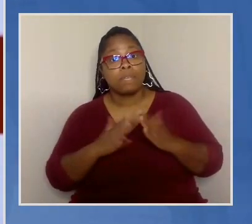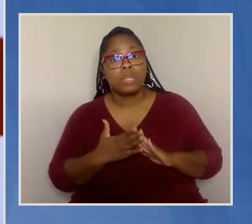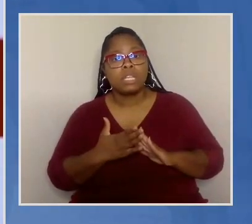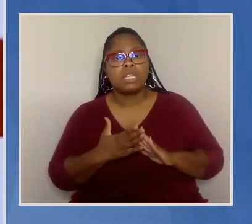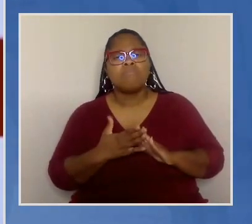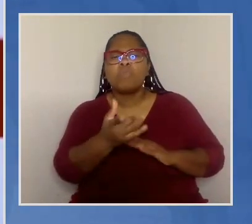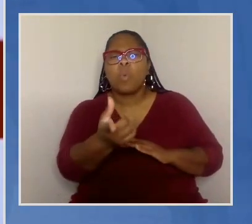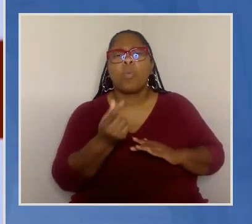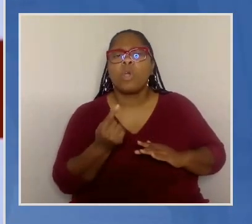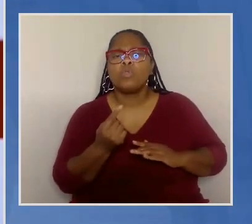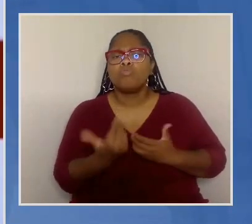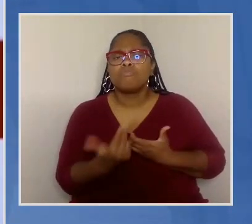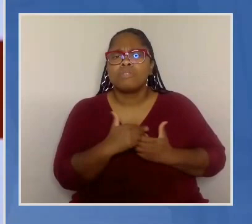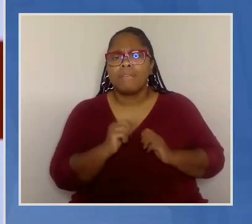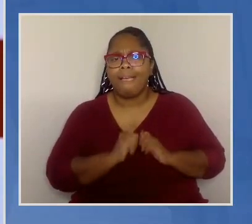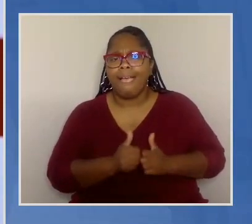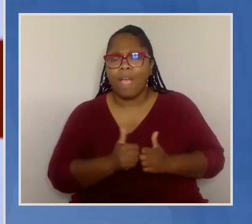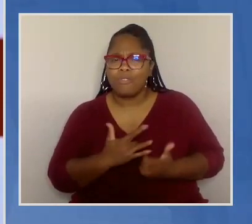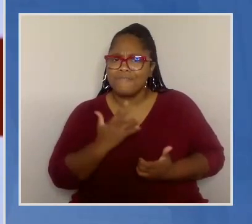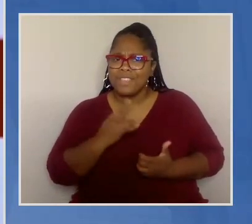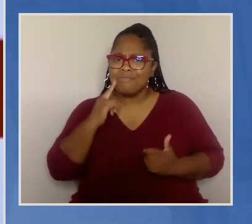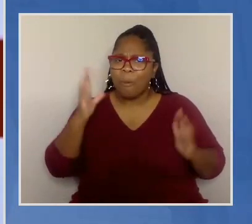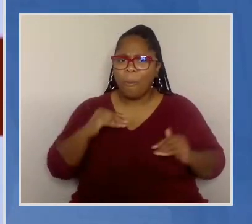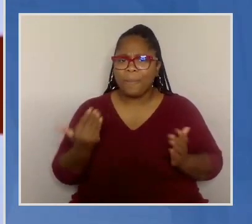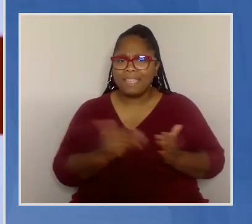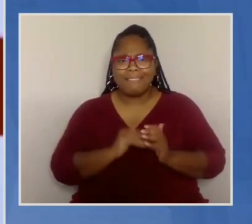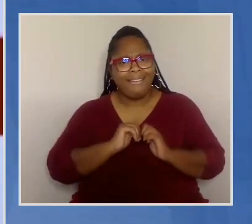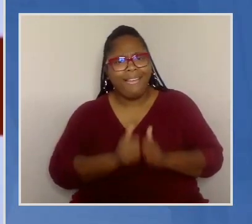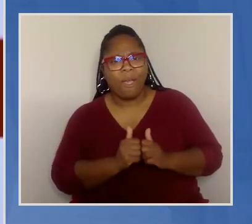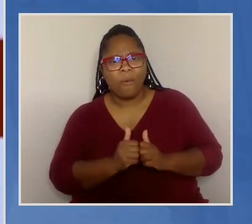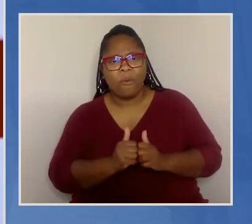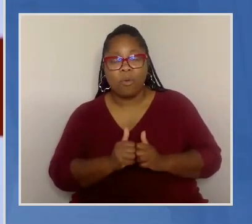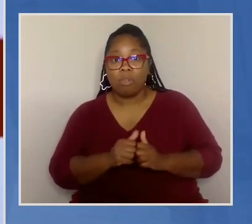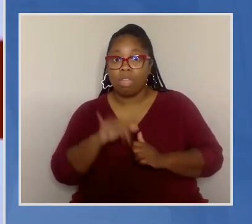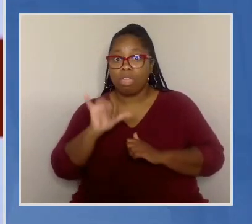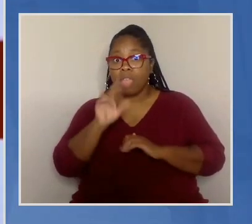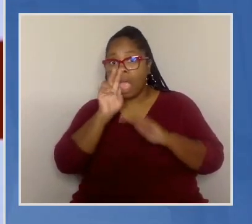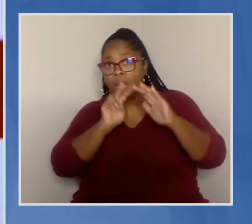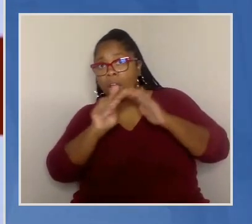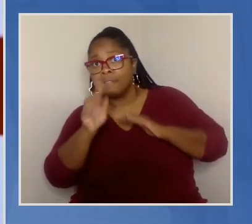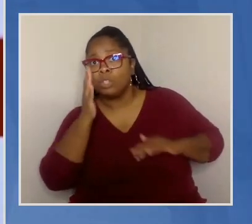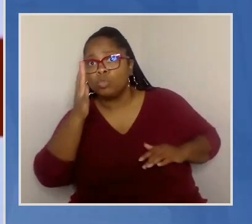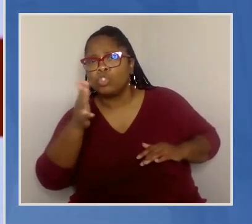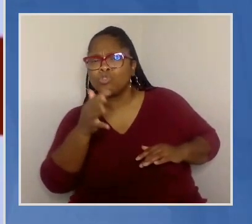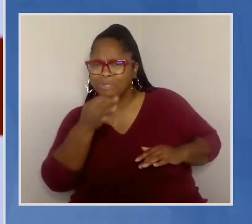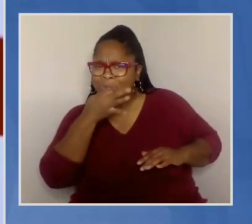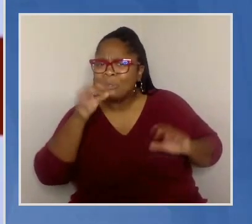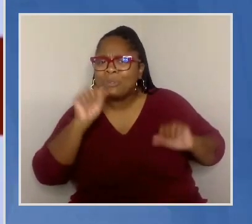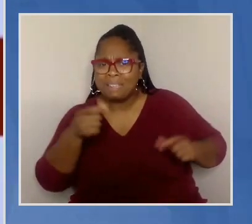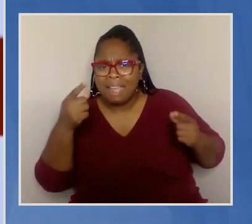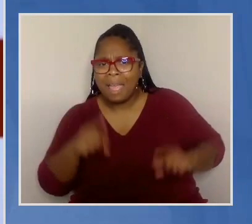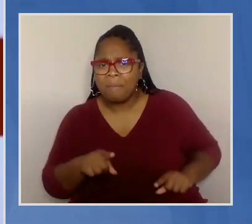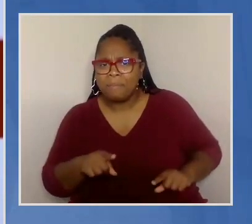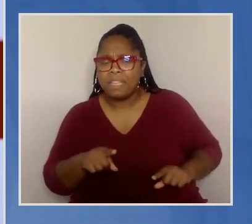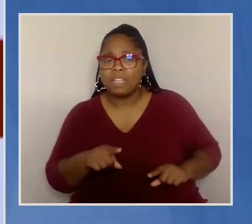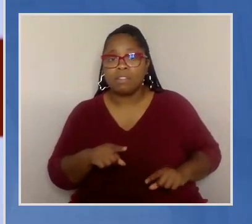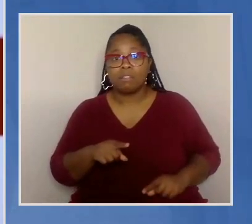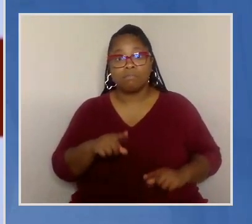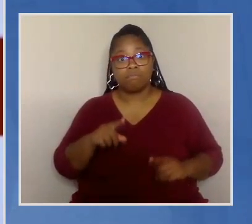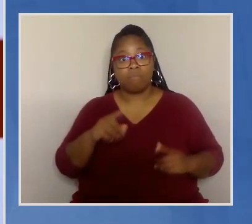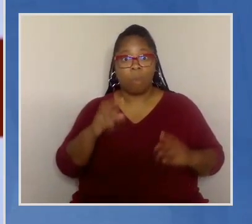you do to feel that hope again? That future is within our reach, but we won't get there